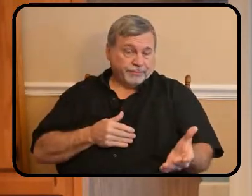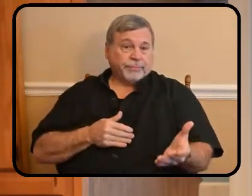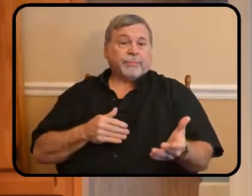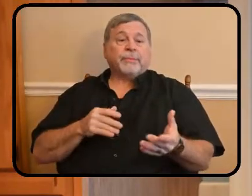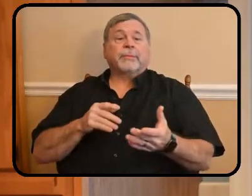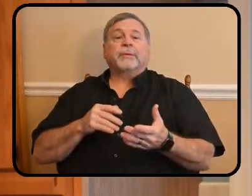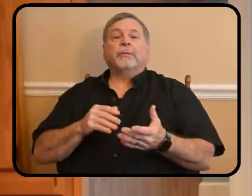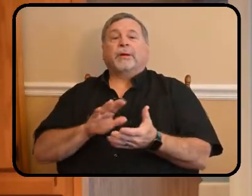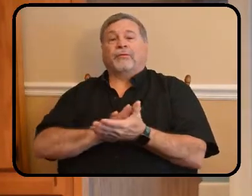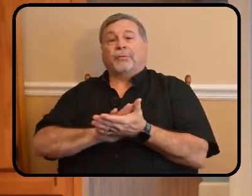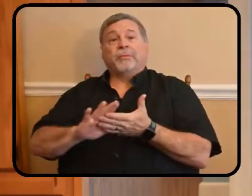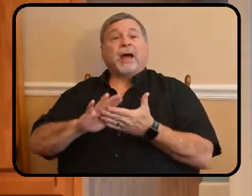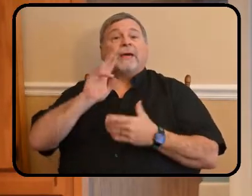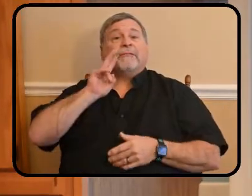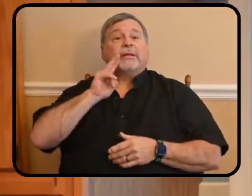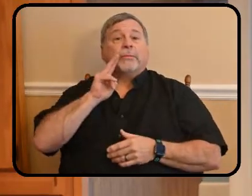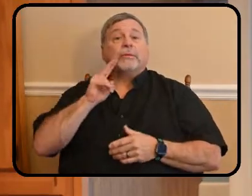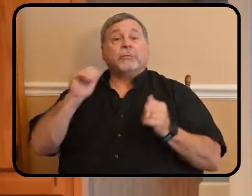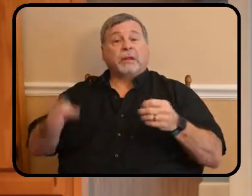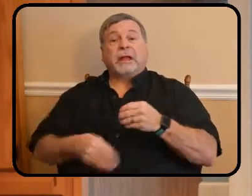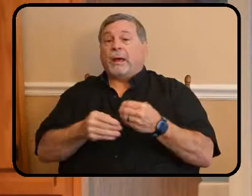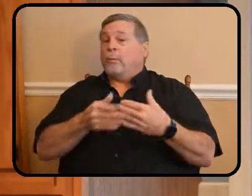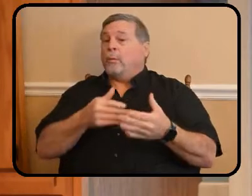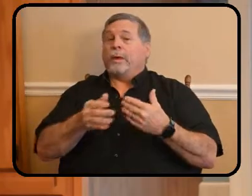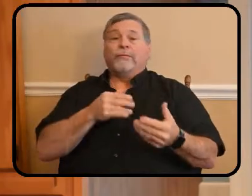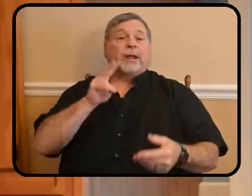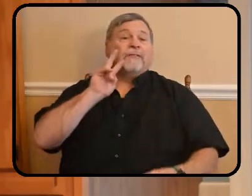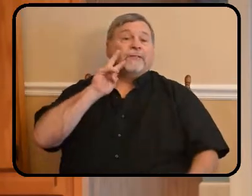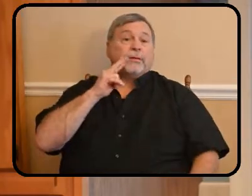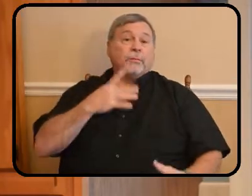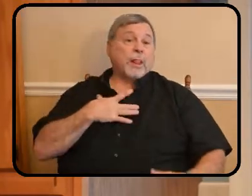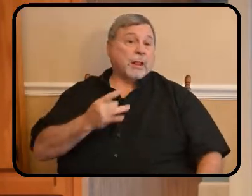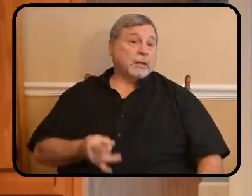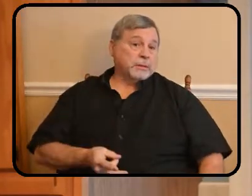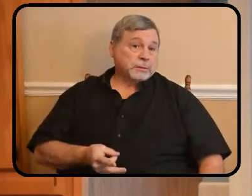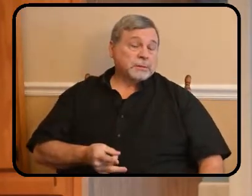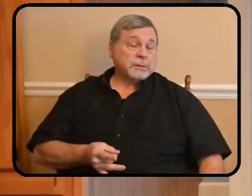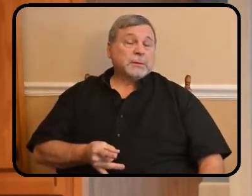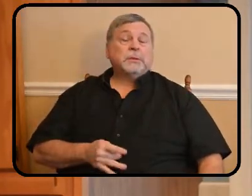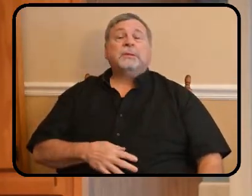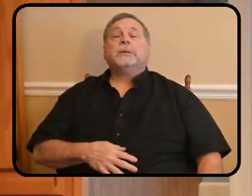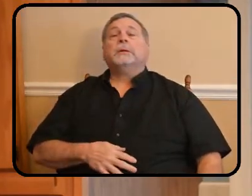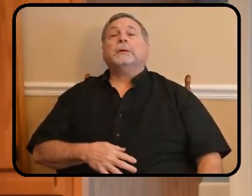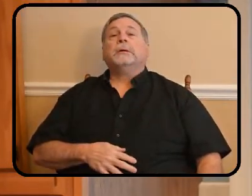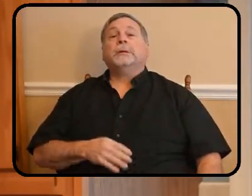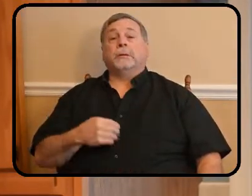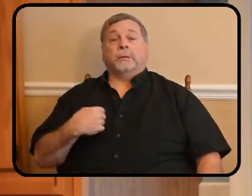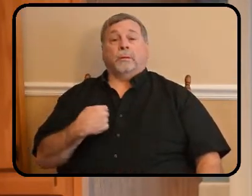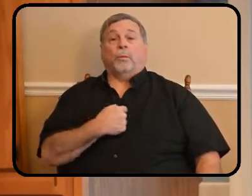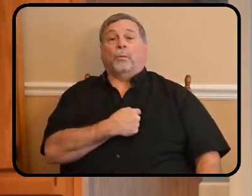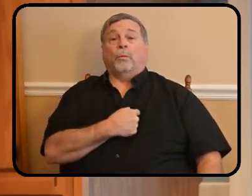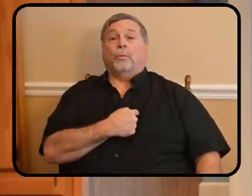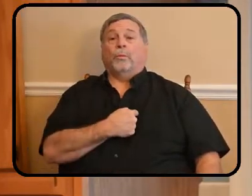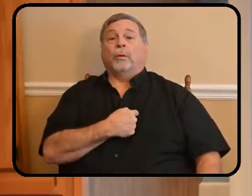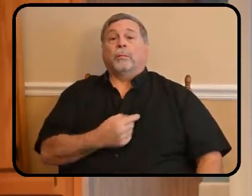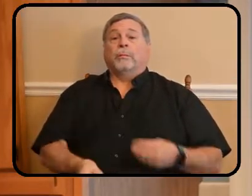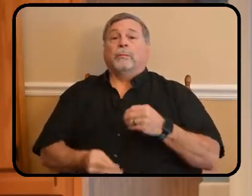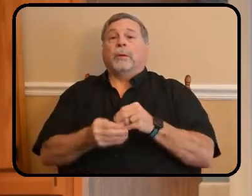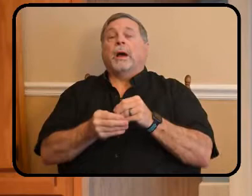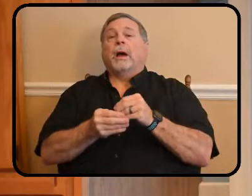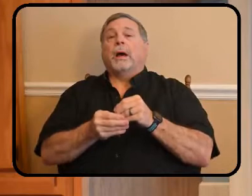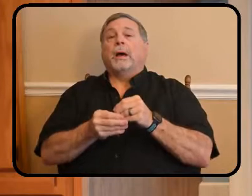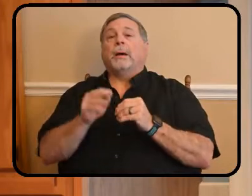have some nice vegetables. Now you could add whatever vegetables you want to this. We are going to be adding